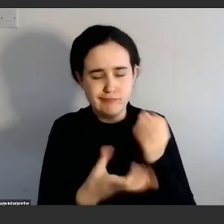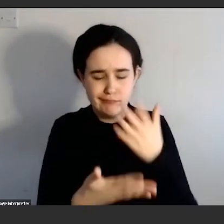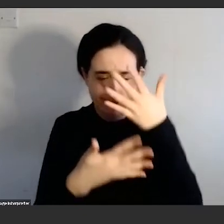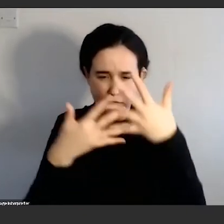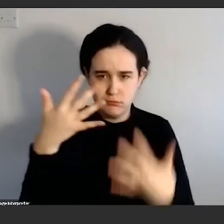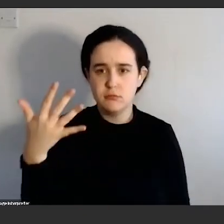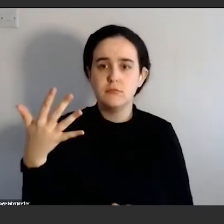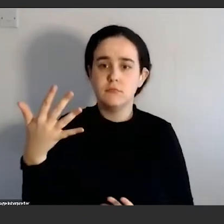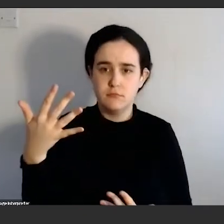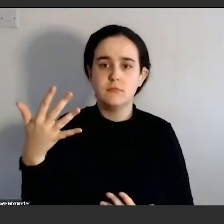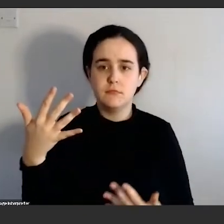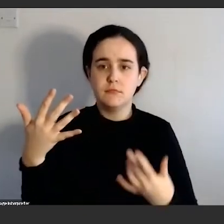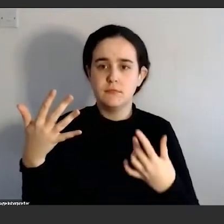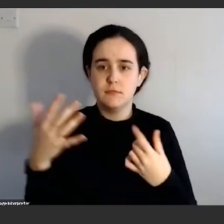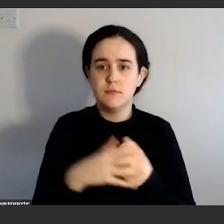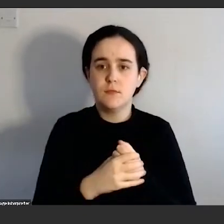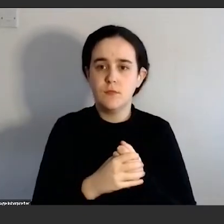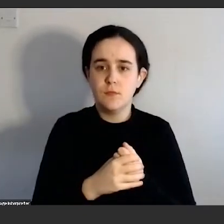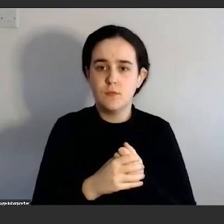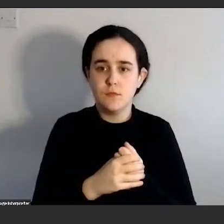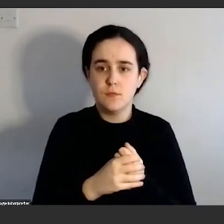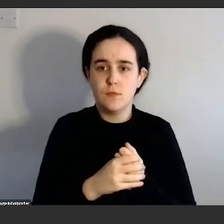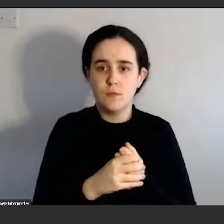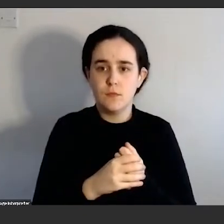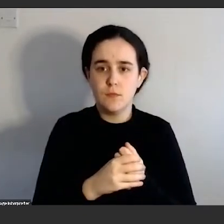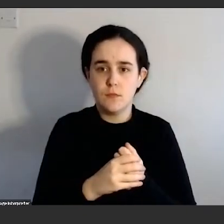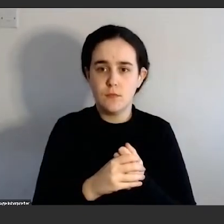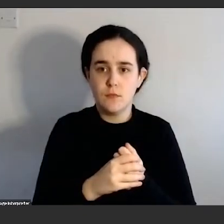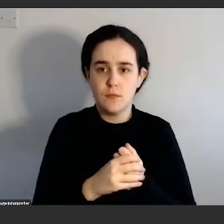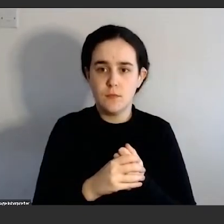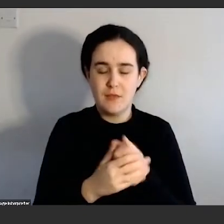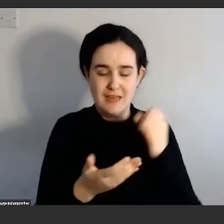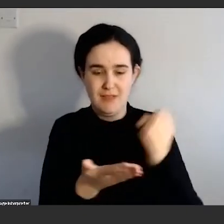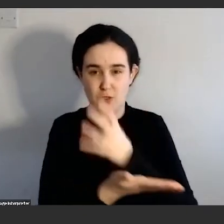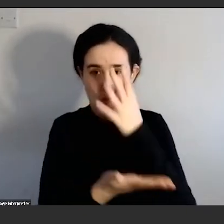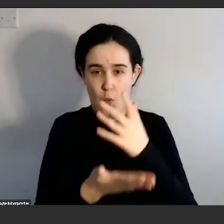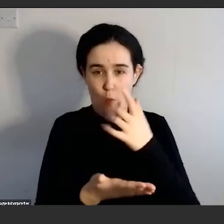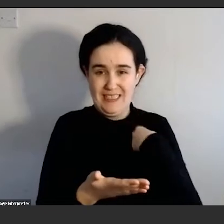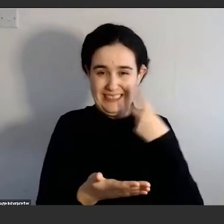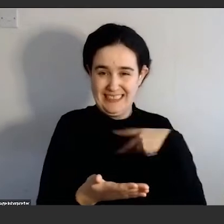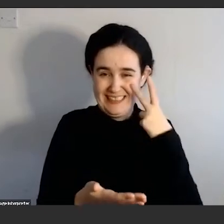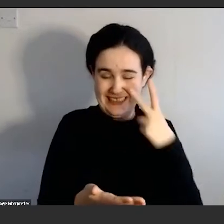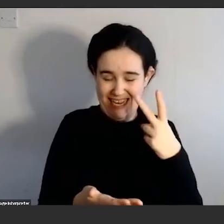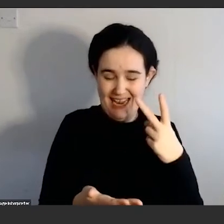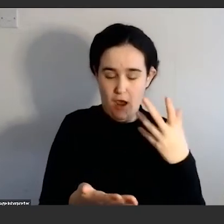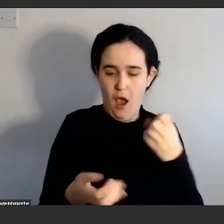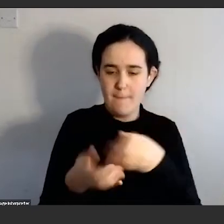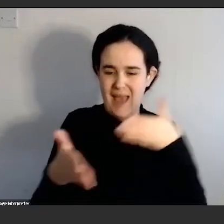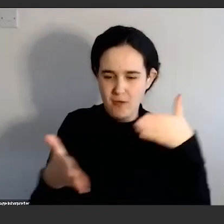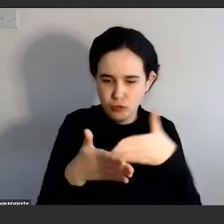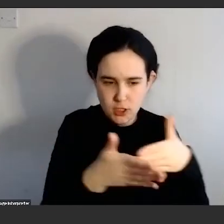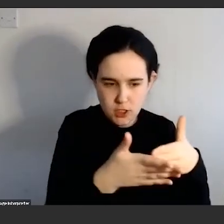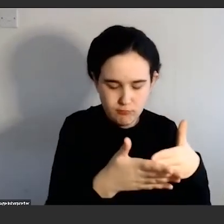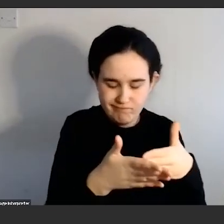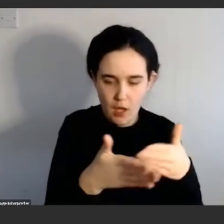of rules that establish the specific criteria for accessible healthcare